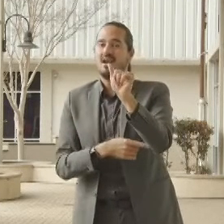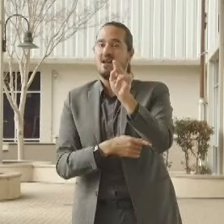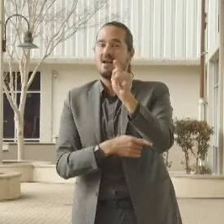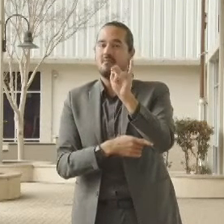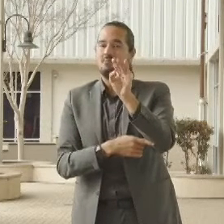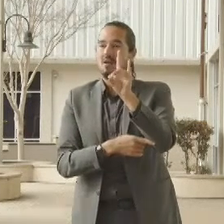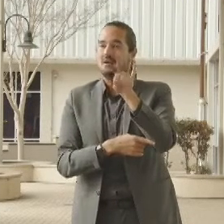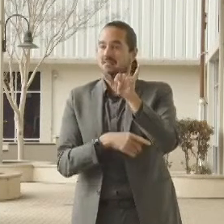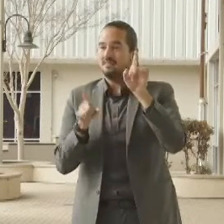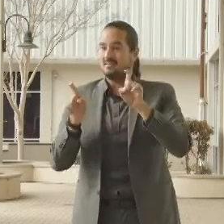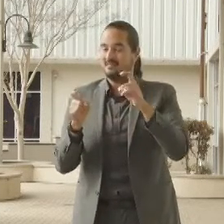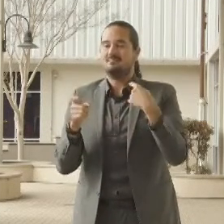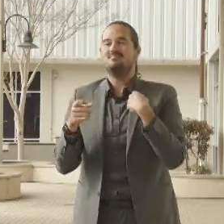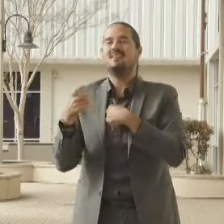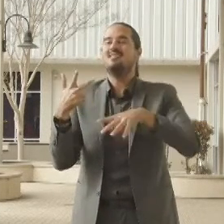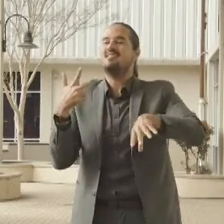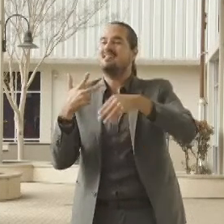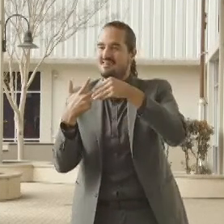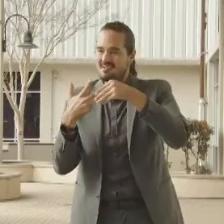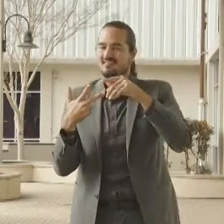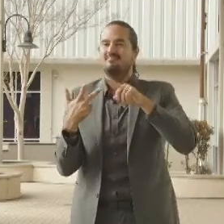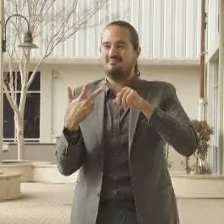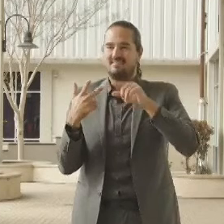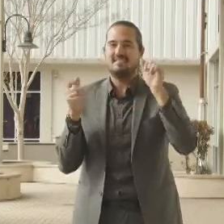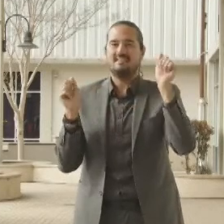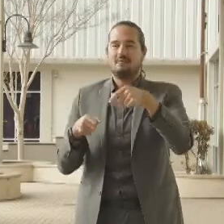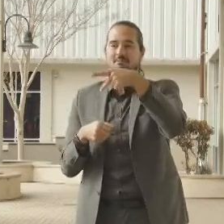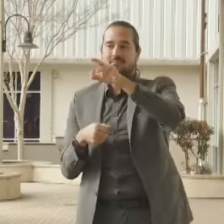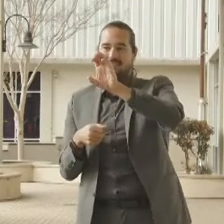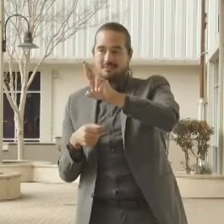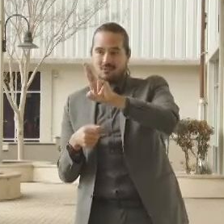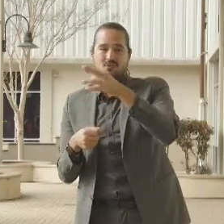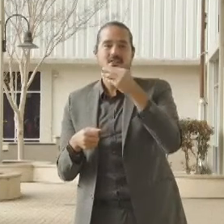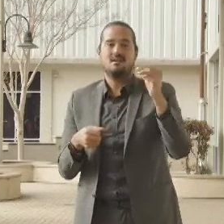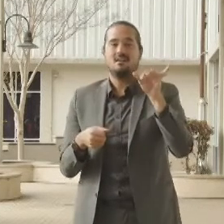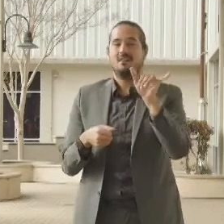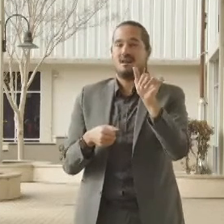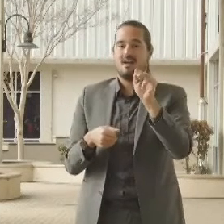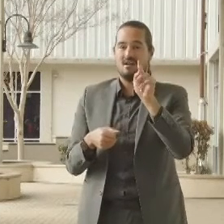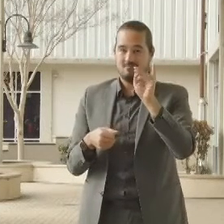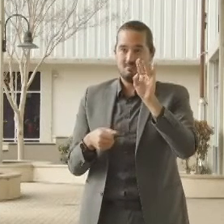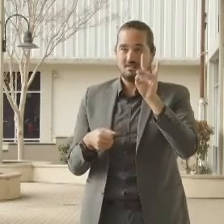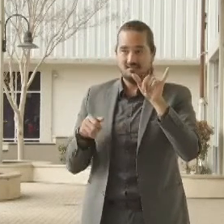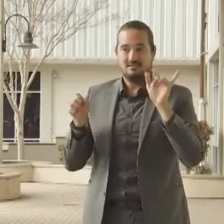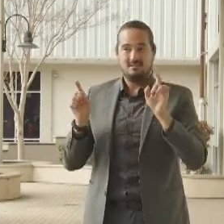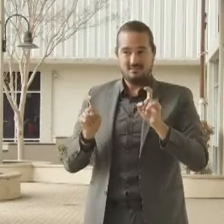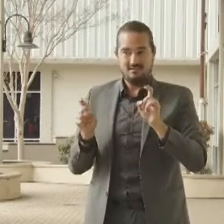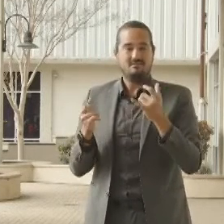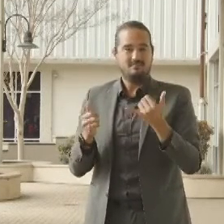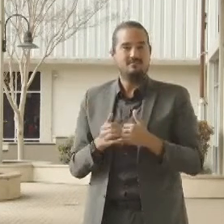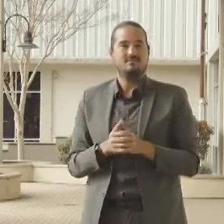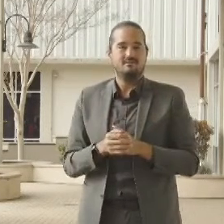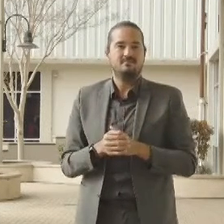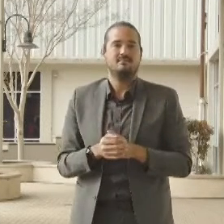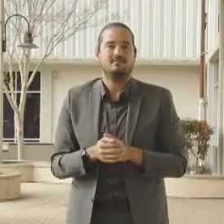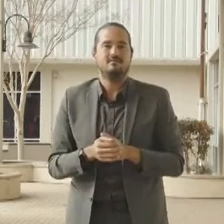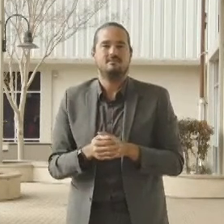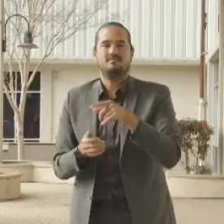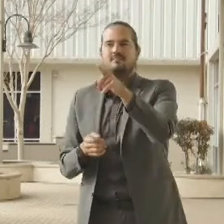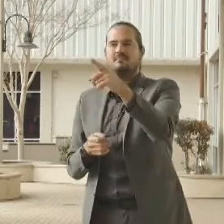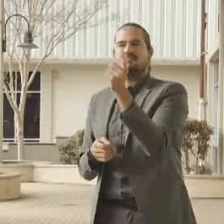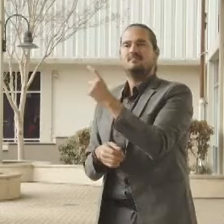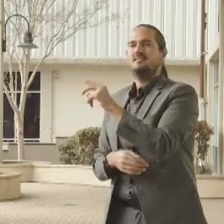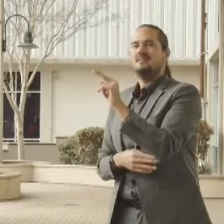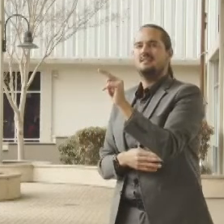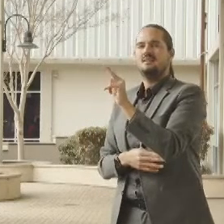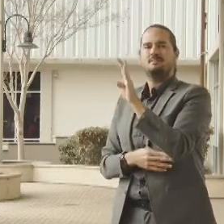NBC. Dr. Cody, at some point, and maybe it was because so many counties were doing so much, at some point it seemed